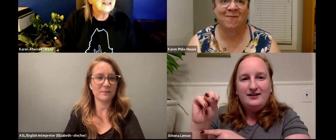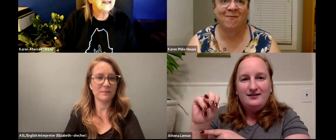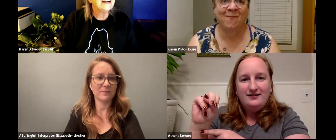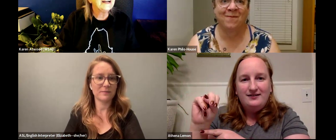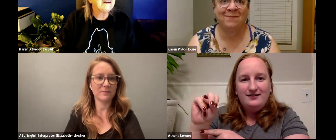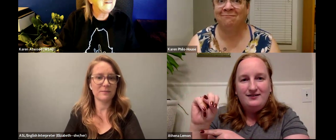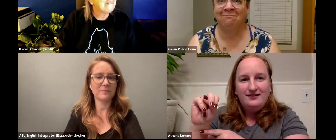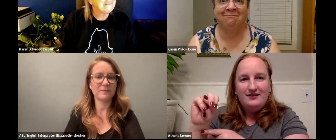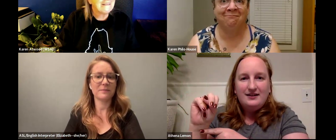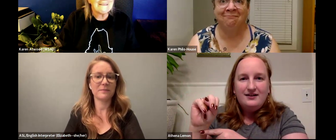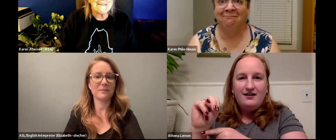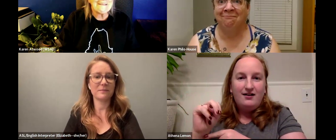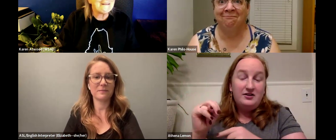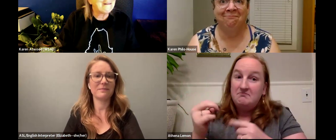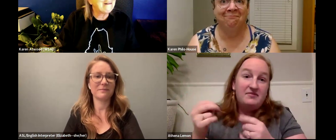hemagglutinin